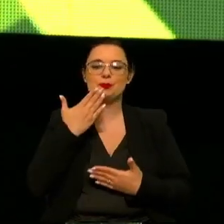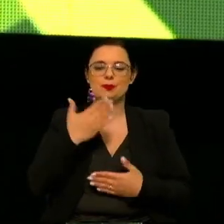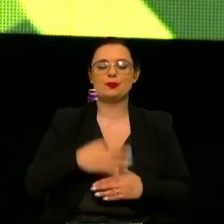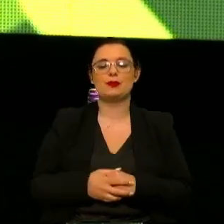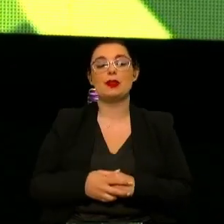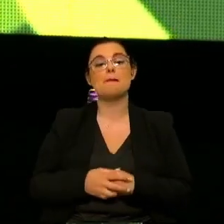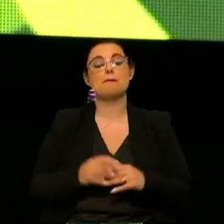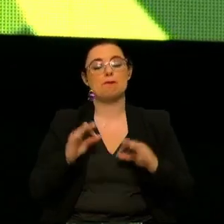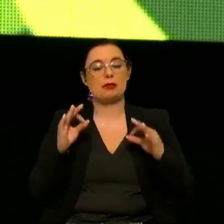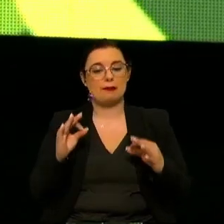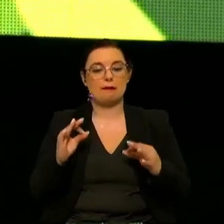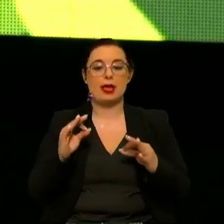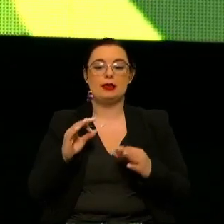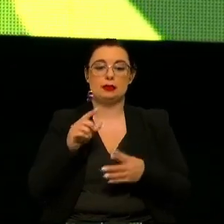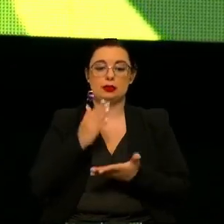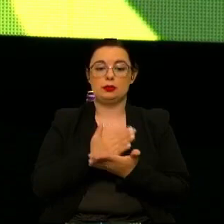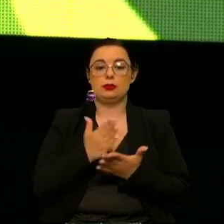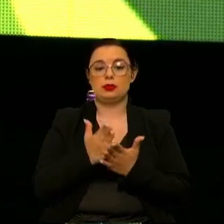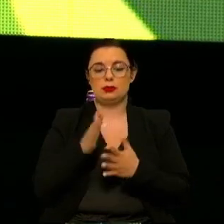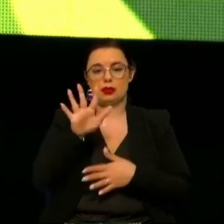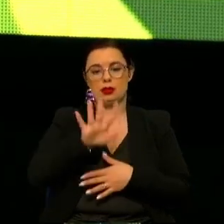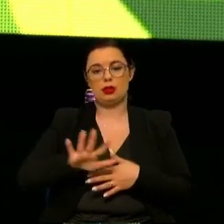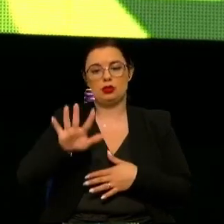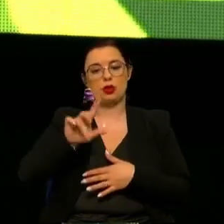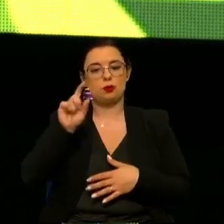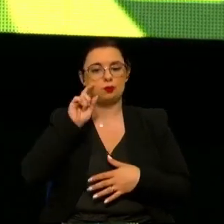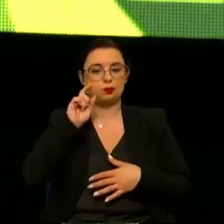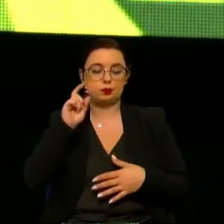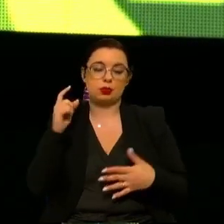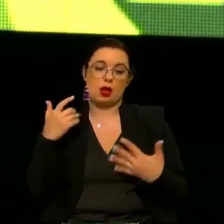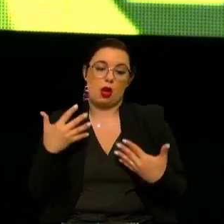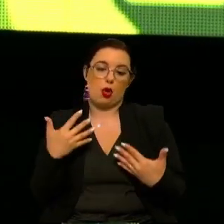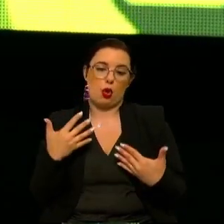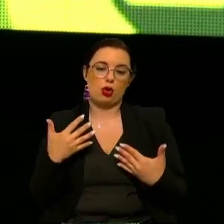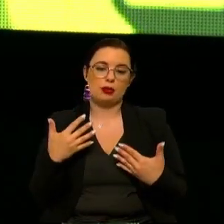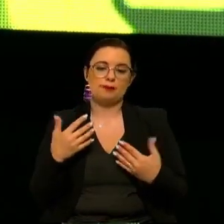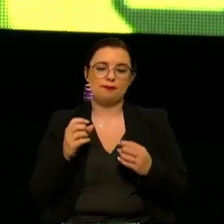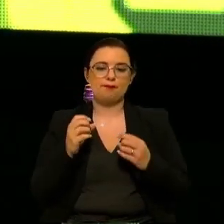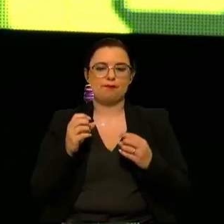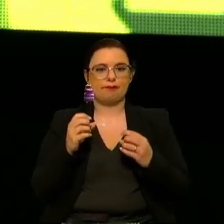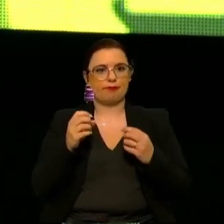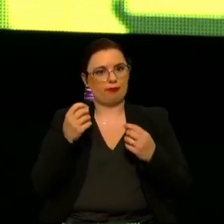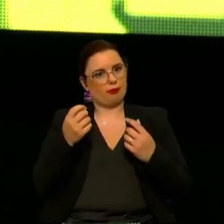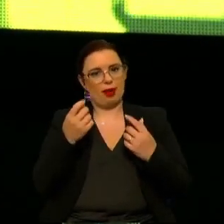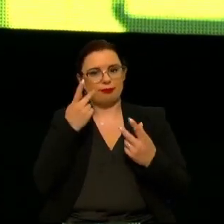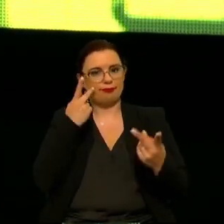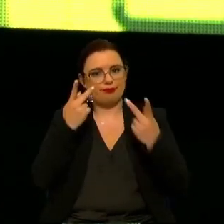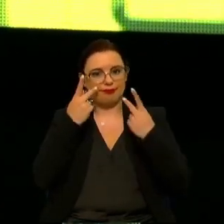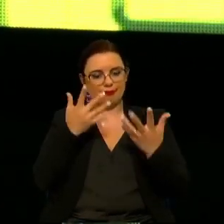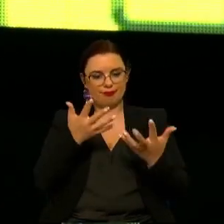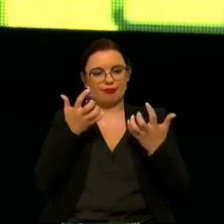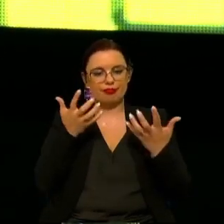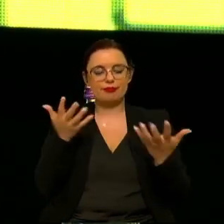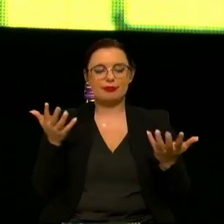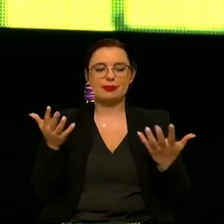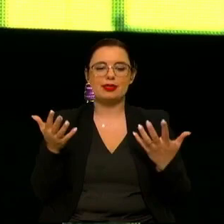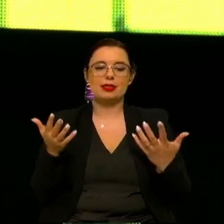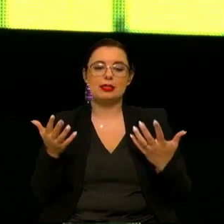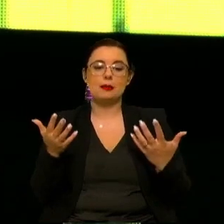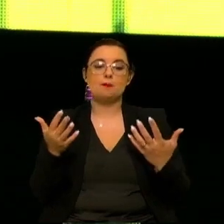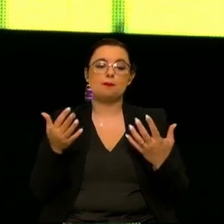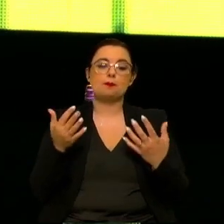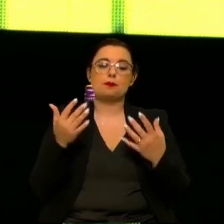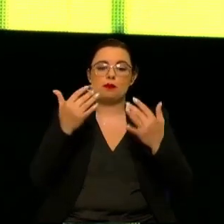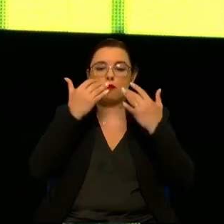Good morning. Thank you for the invitation. In fact, this National Security Office, which has been under